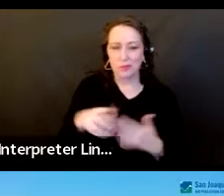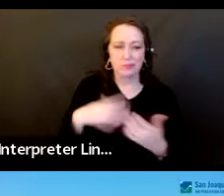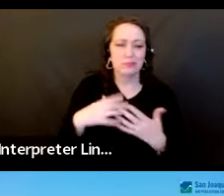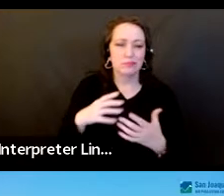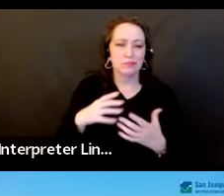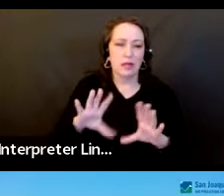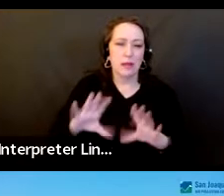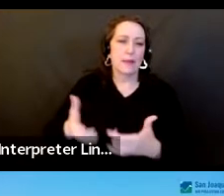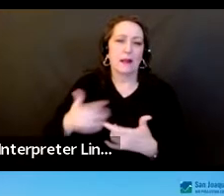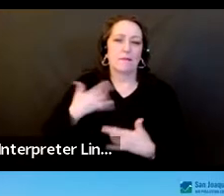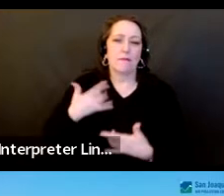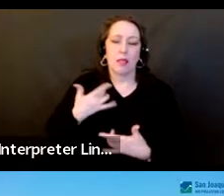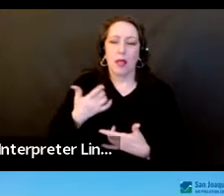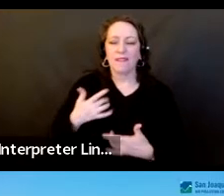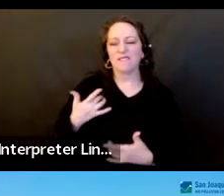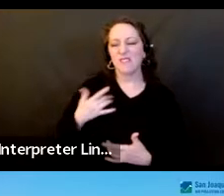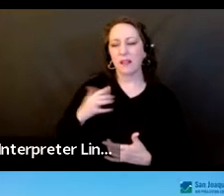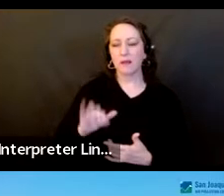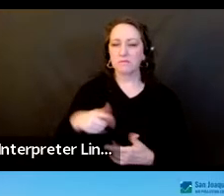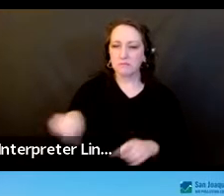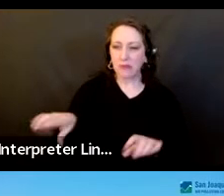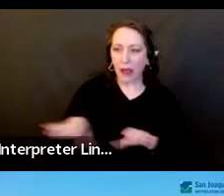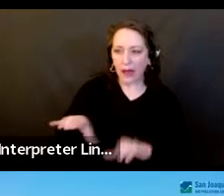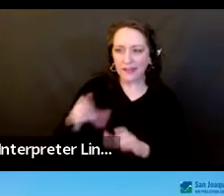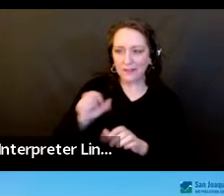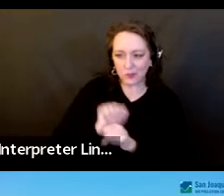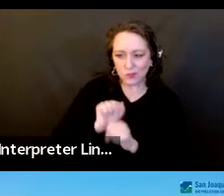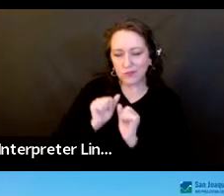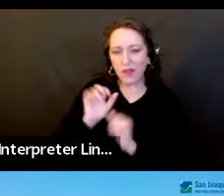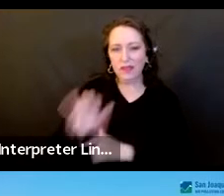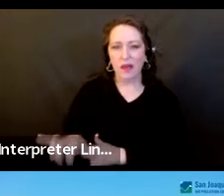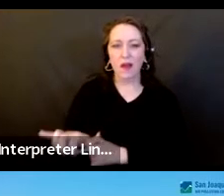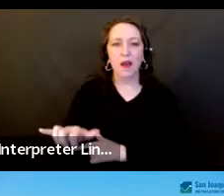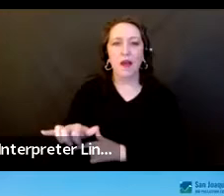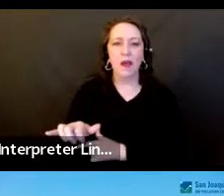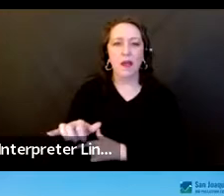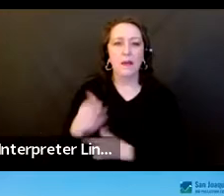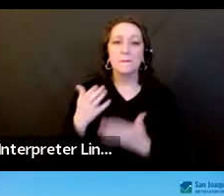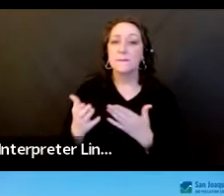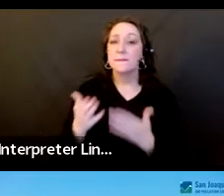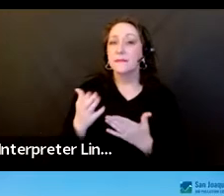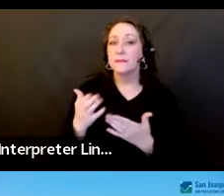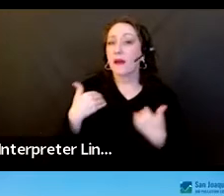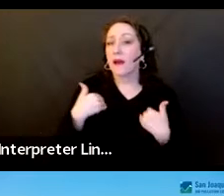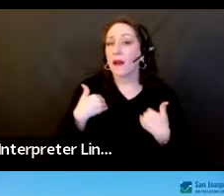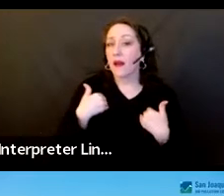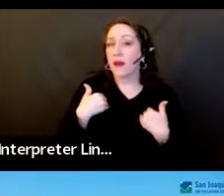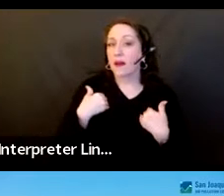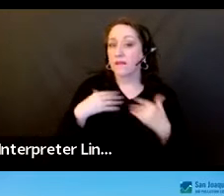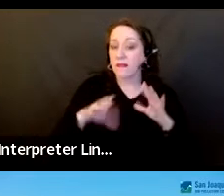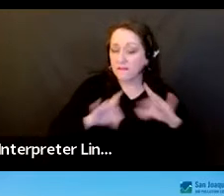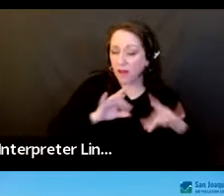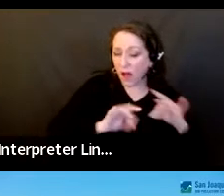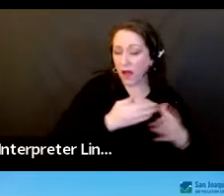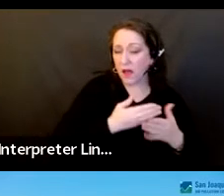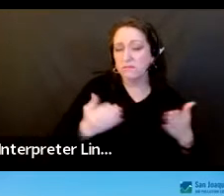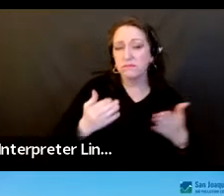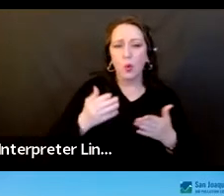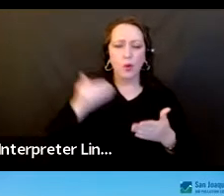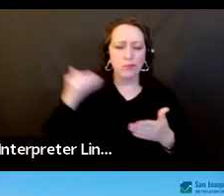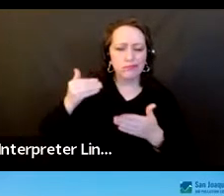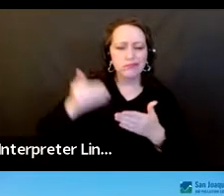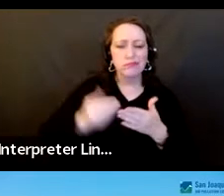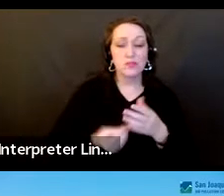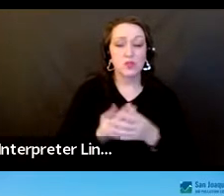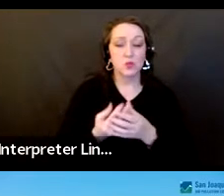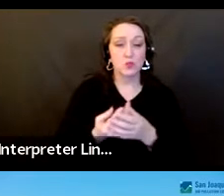but I do get the sense that you all are actively working on this and that maybe you might have some findings. It sounds like kind of closer to the